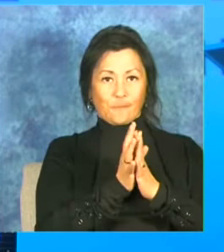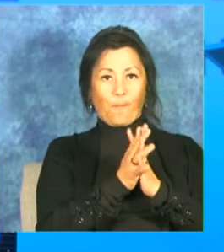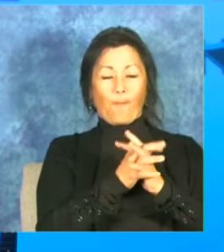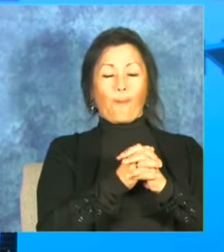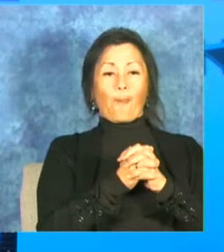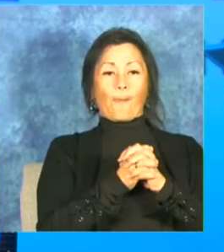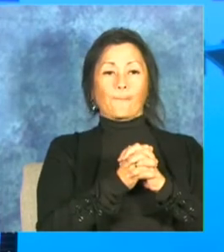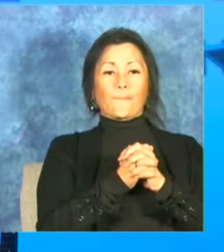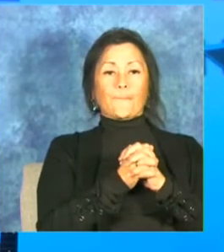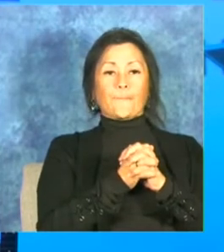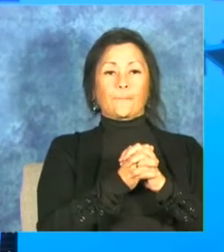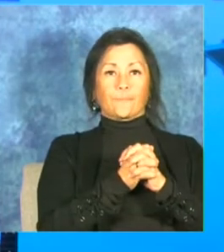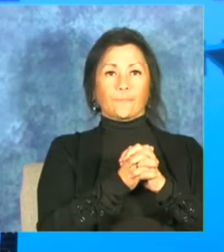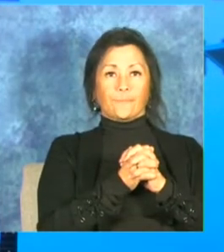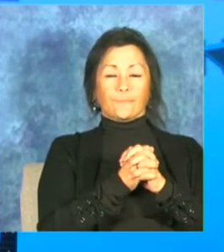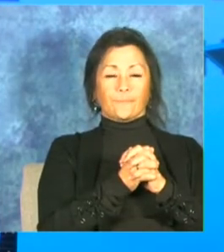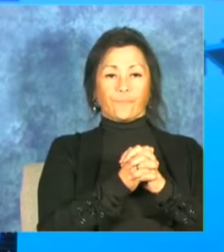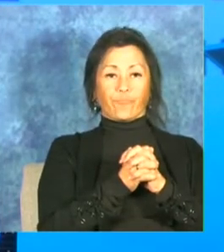Christ.